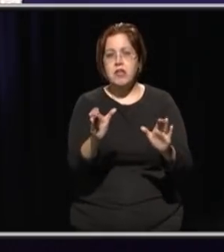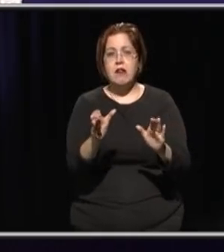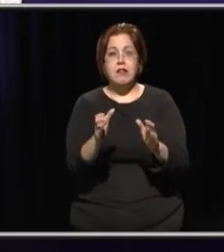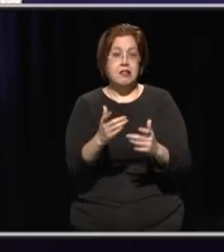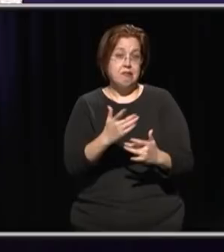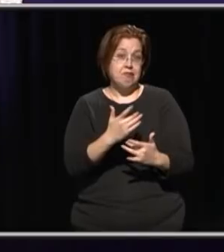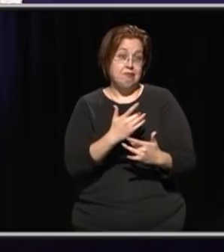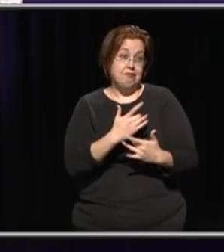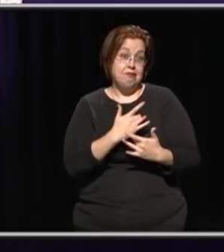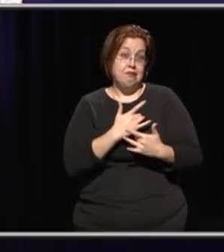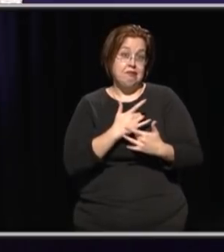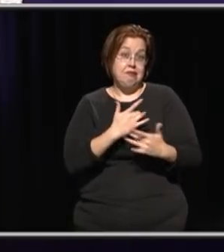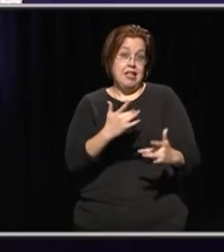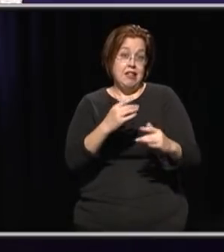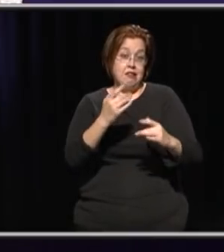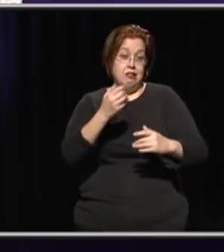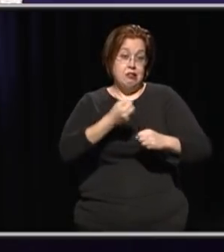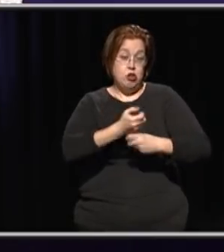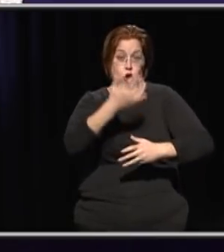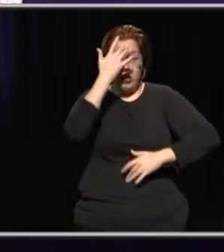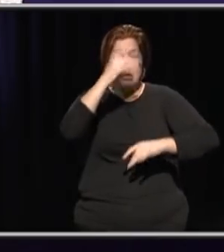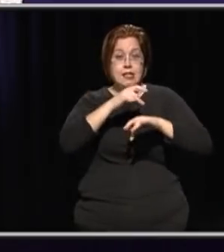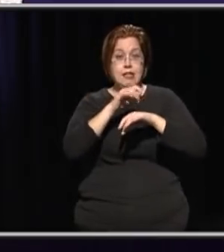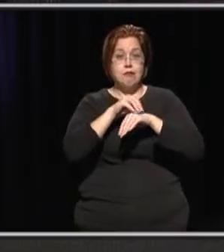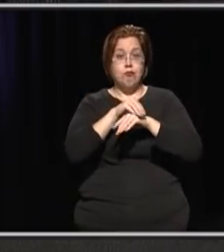to disease spread.